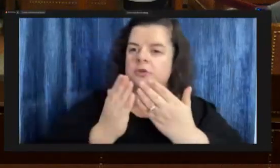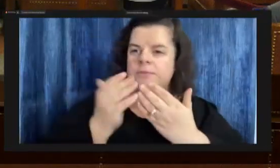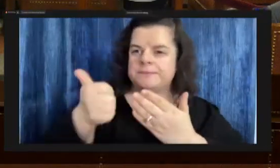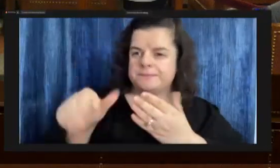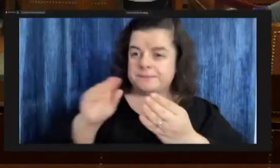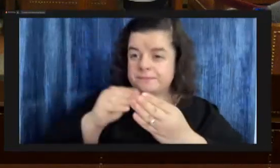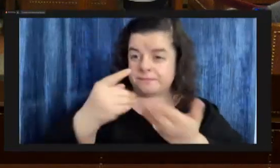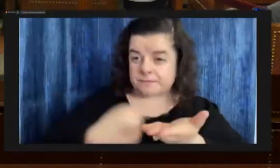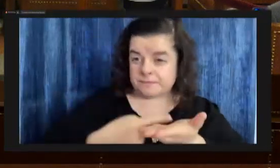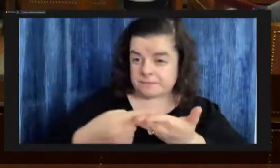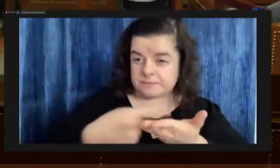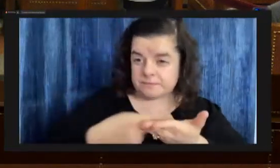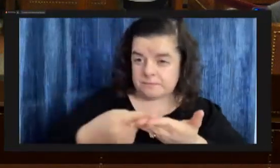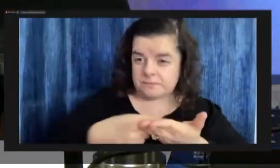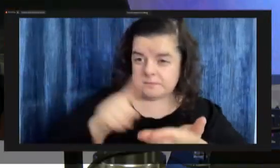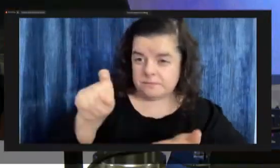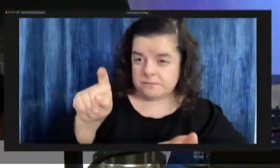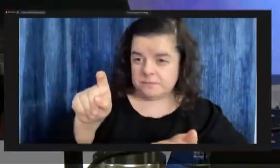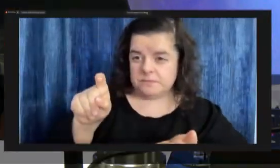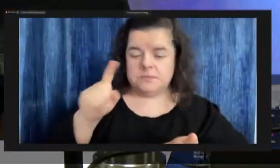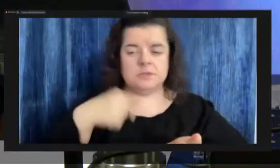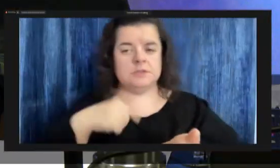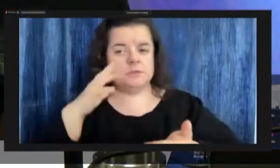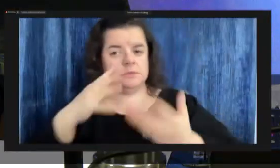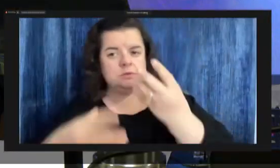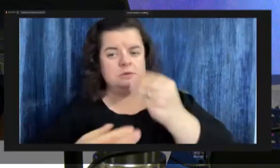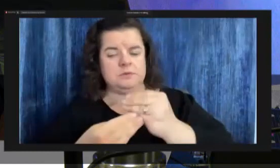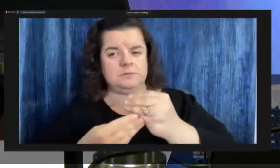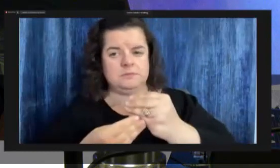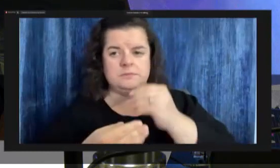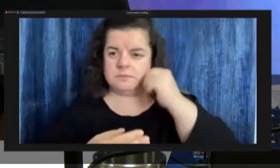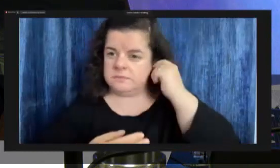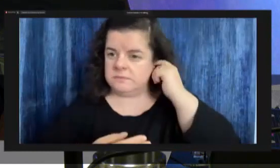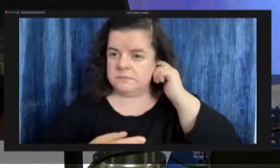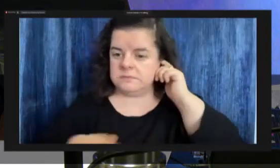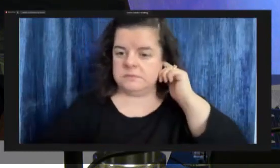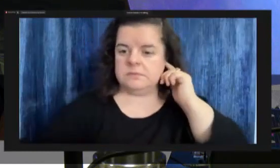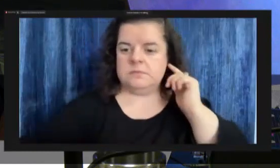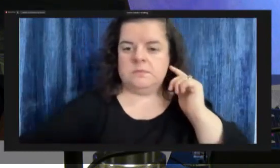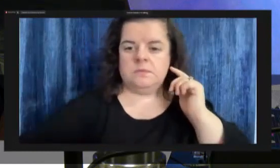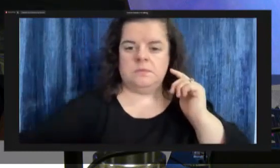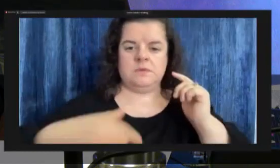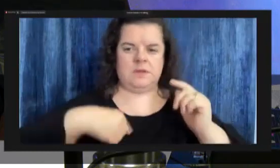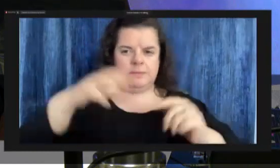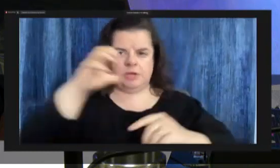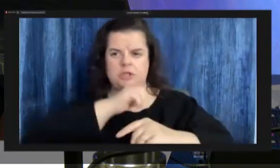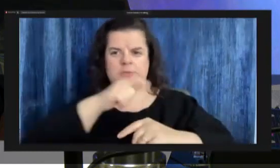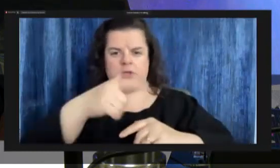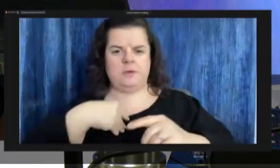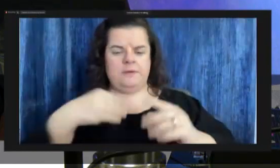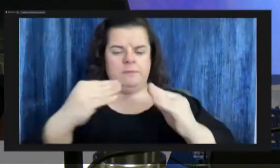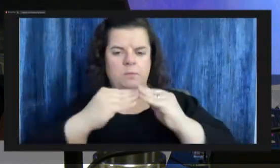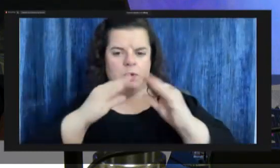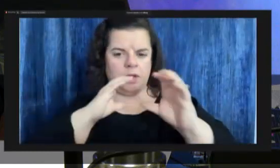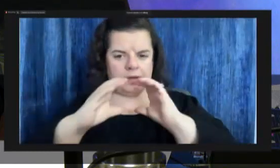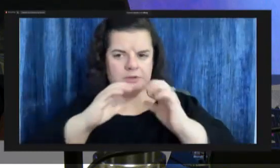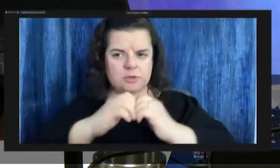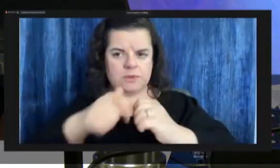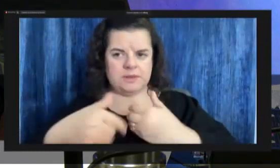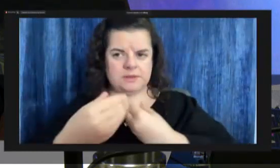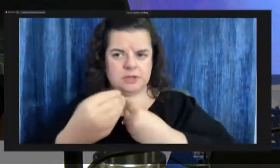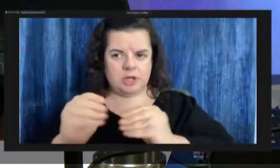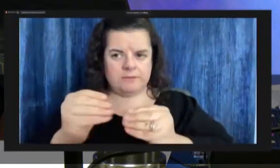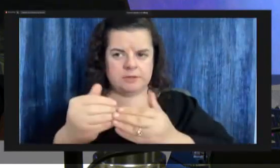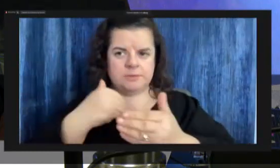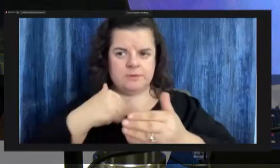discussion? I'll simply add, I'm assuming you'll be having some more conversations with this office before you